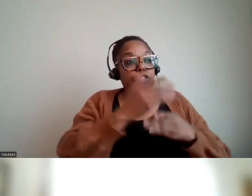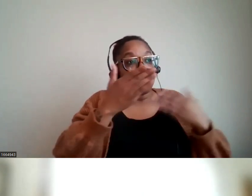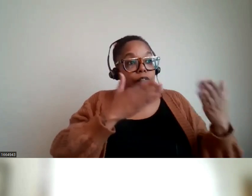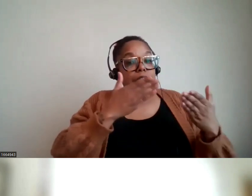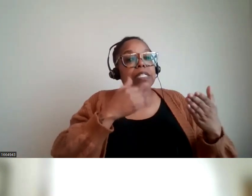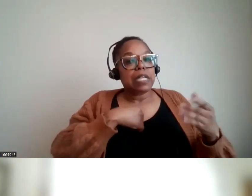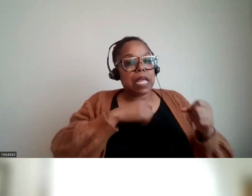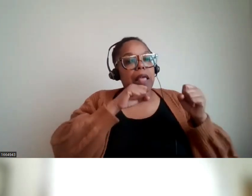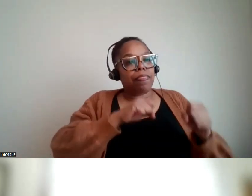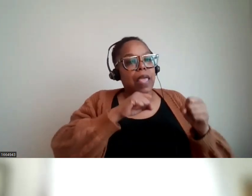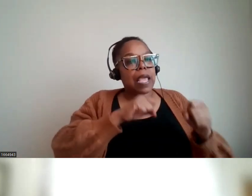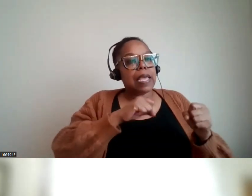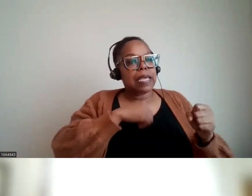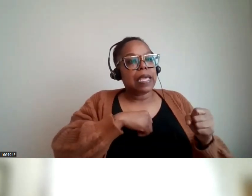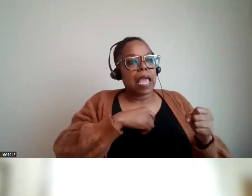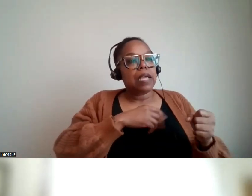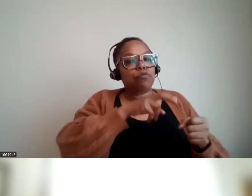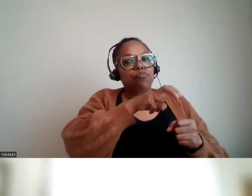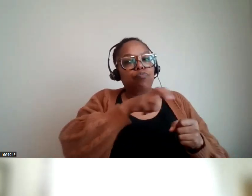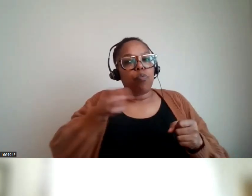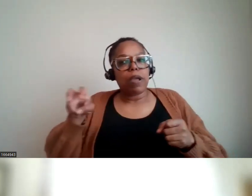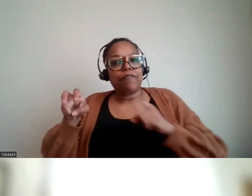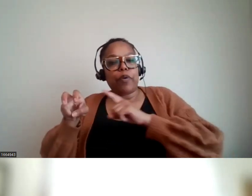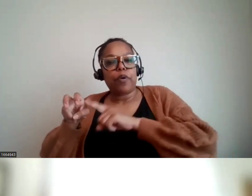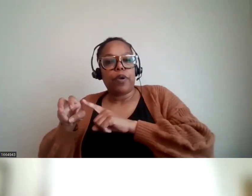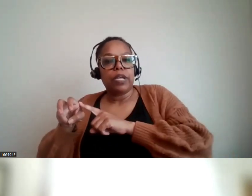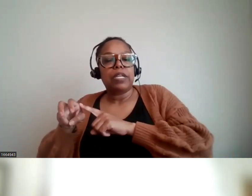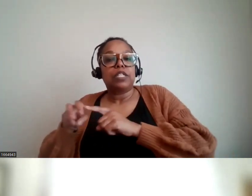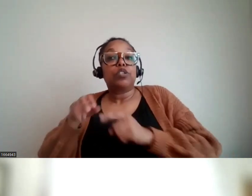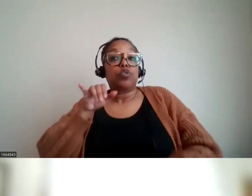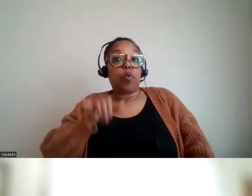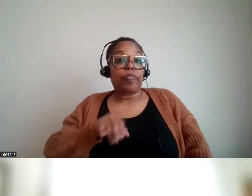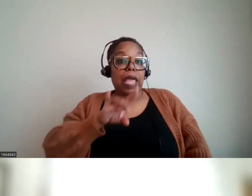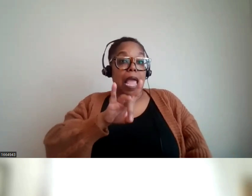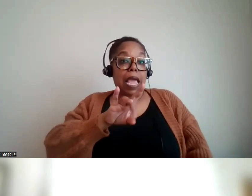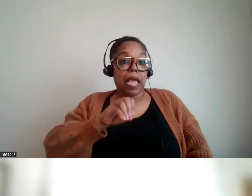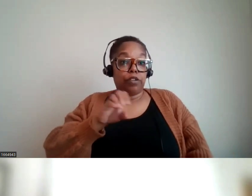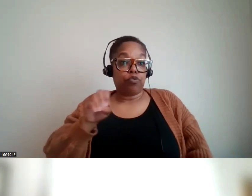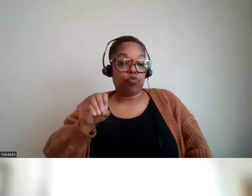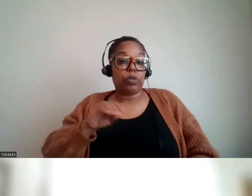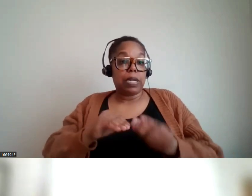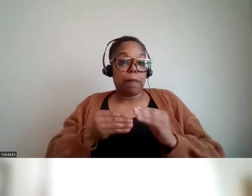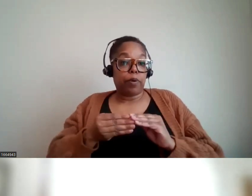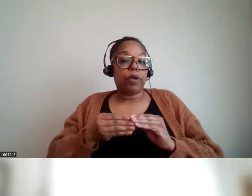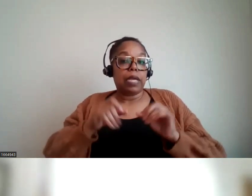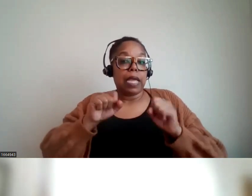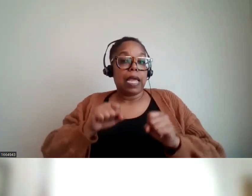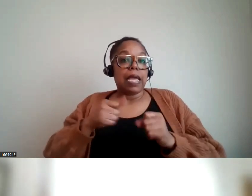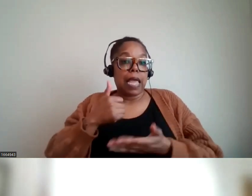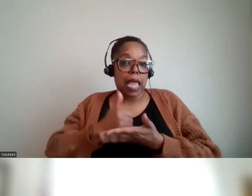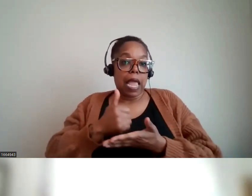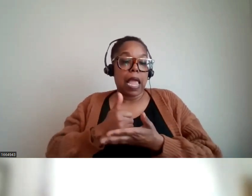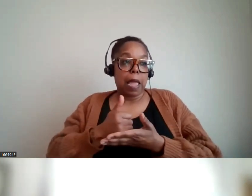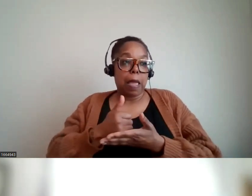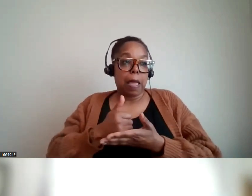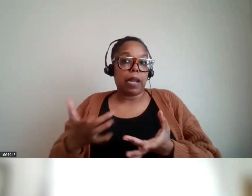link them to their care manager. So that 1-800 number can help link people back to who they're connected with if they forget